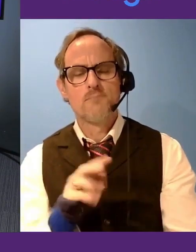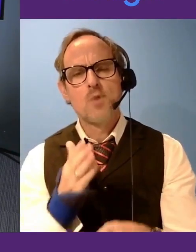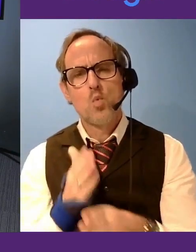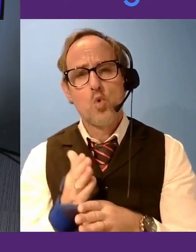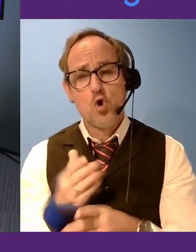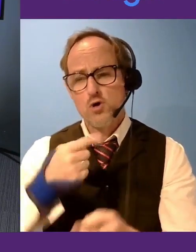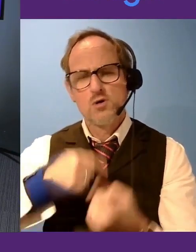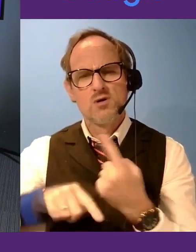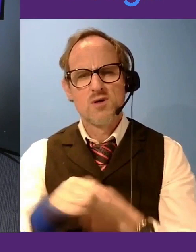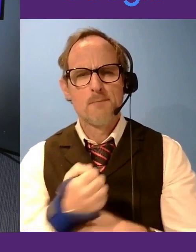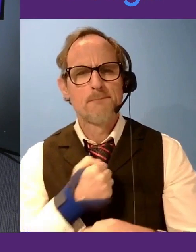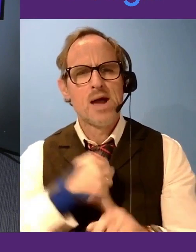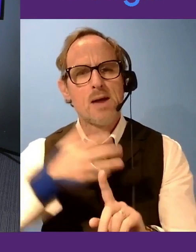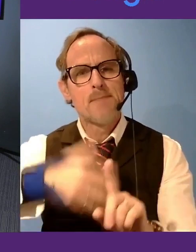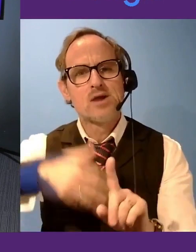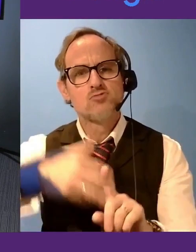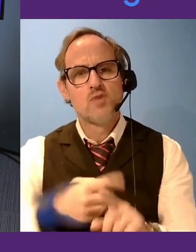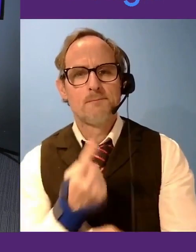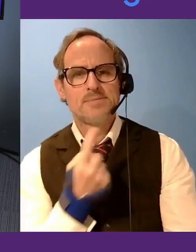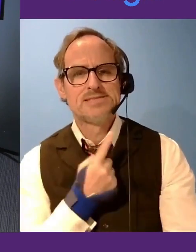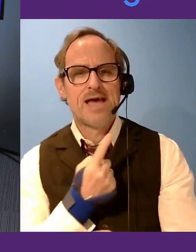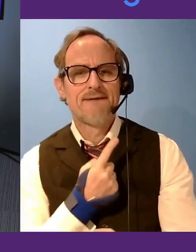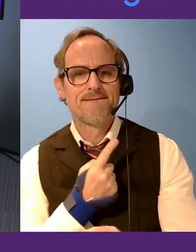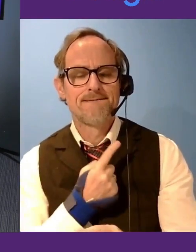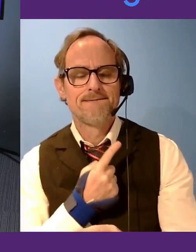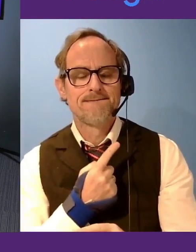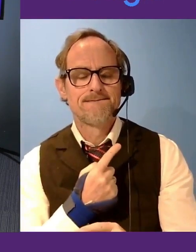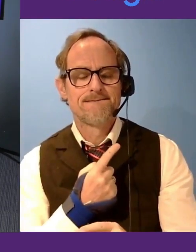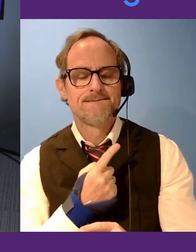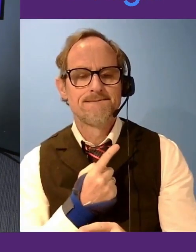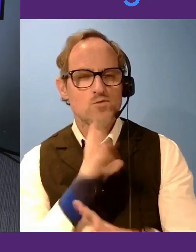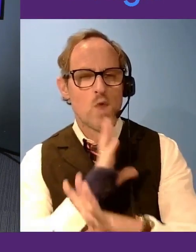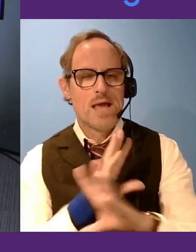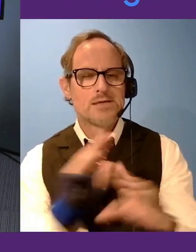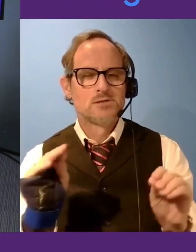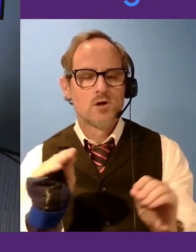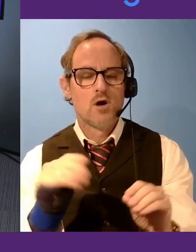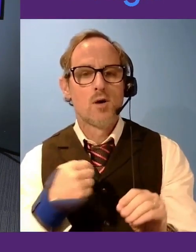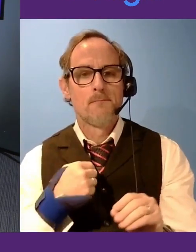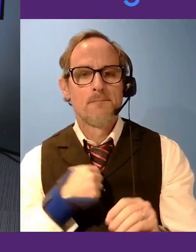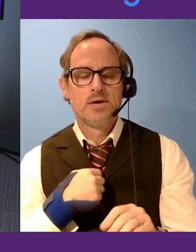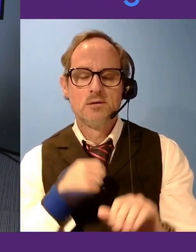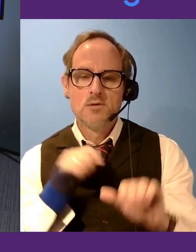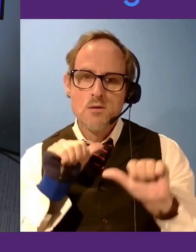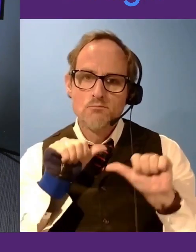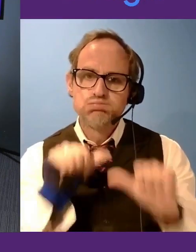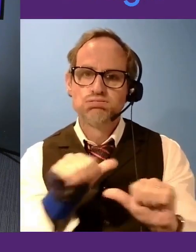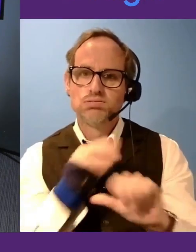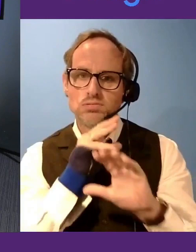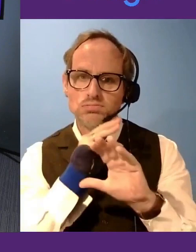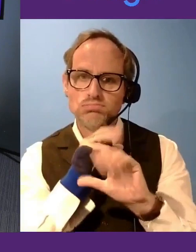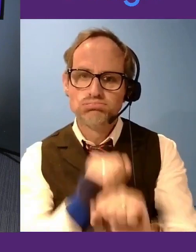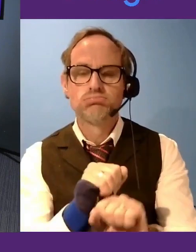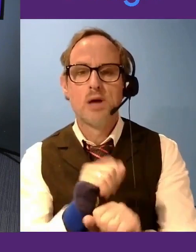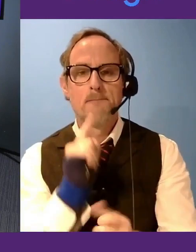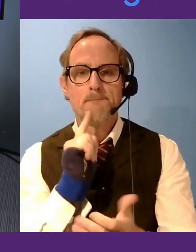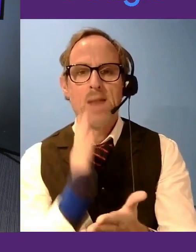so I'm a bit of a design fundamentalist. That's my health warning for the panel. I have a great belief in design.